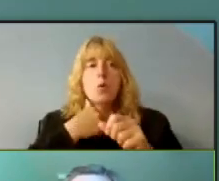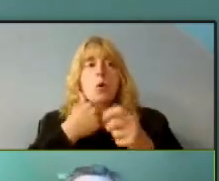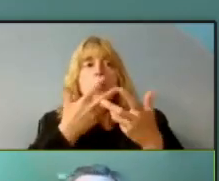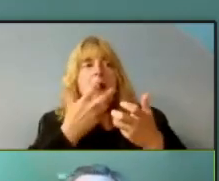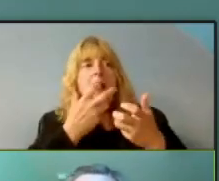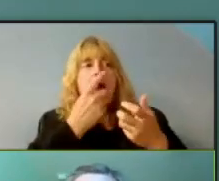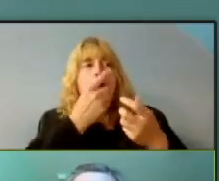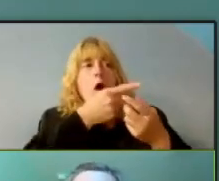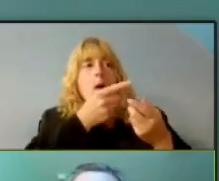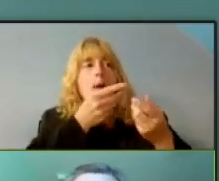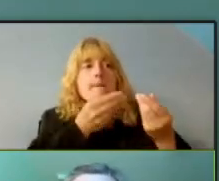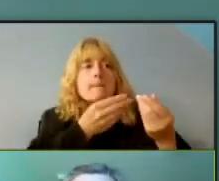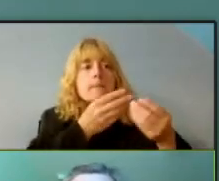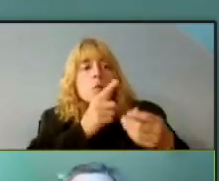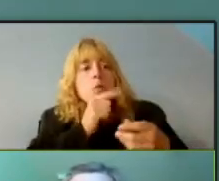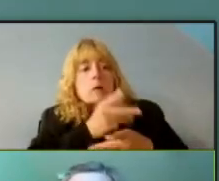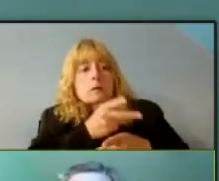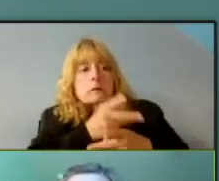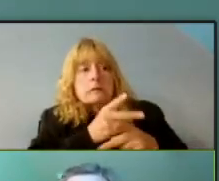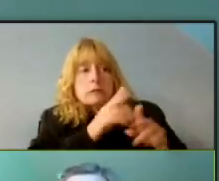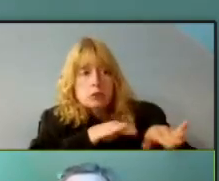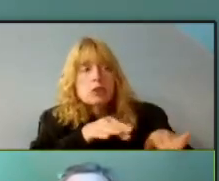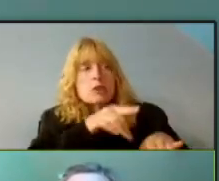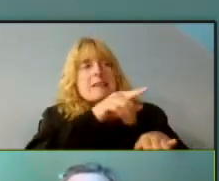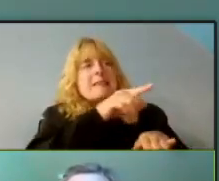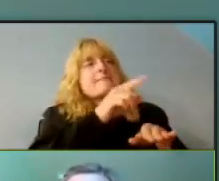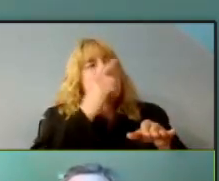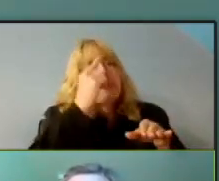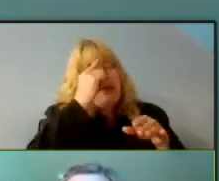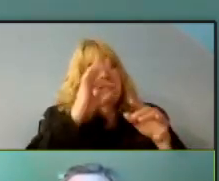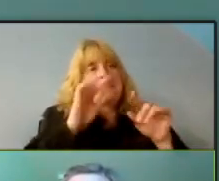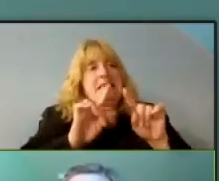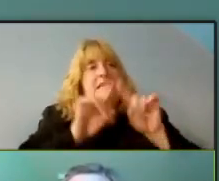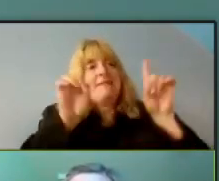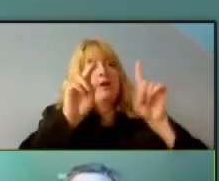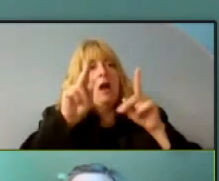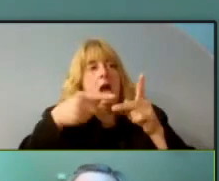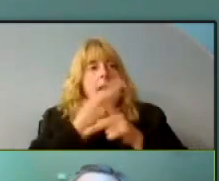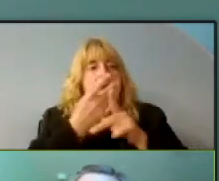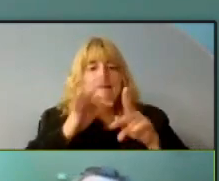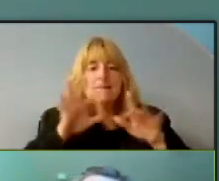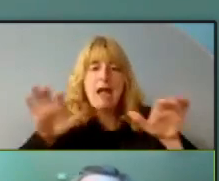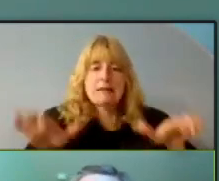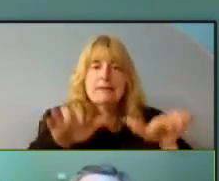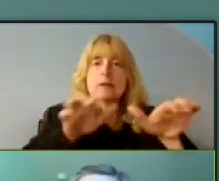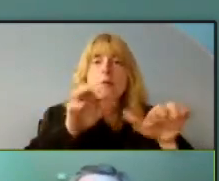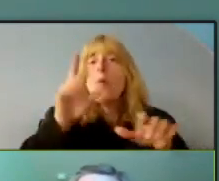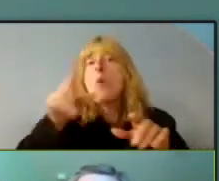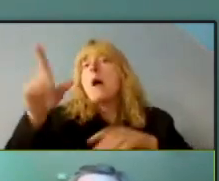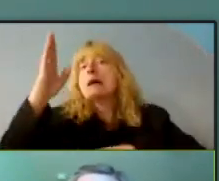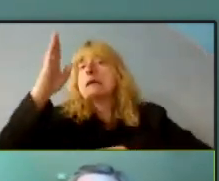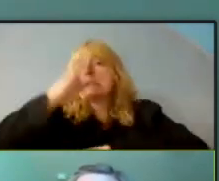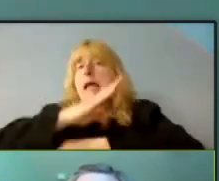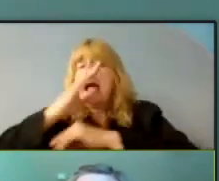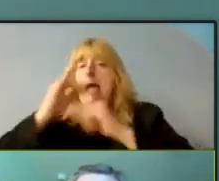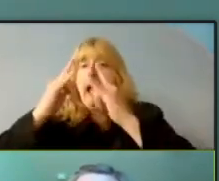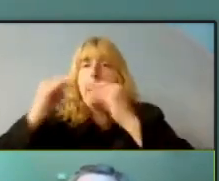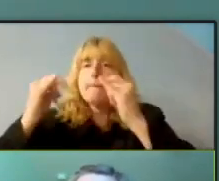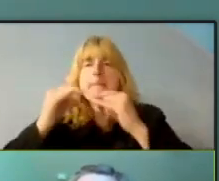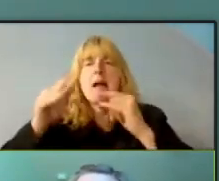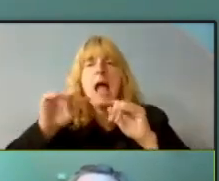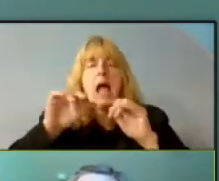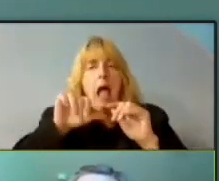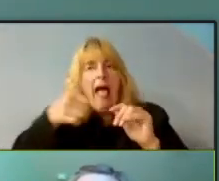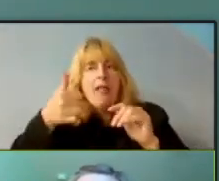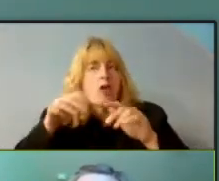that are maybe the hallmarks of our day camp or childcare environments, to say, how can we mitigate risk right now to